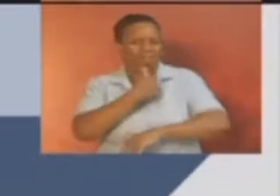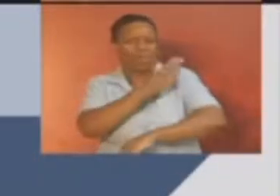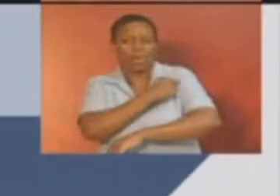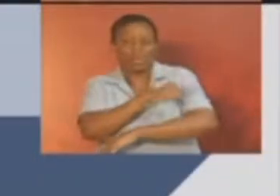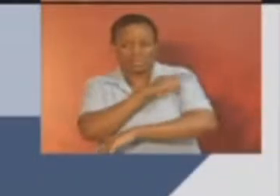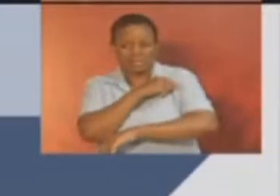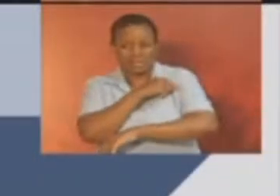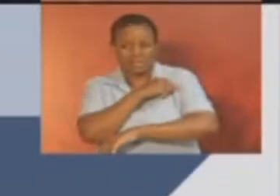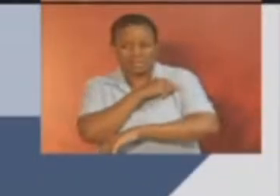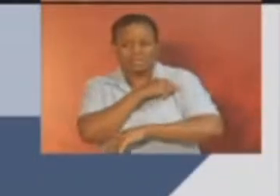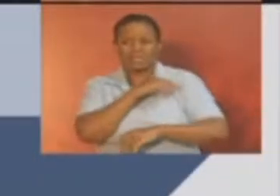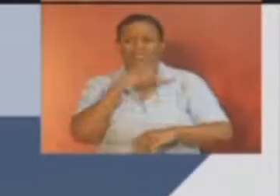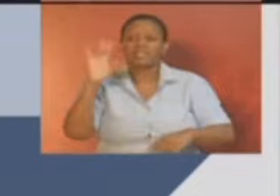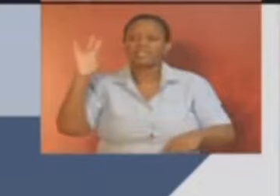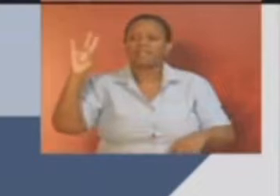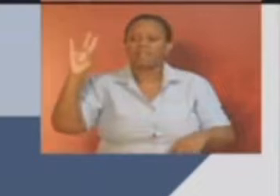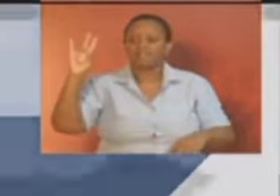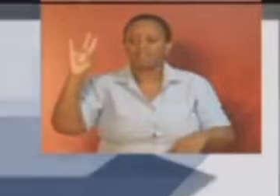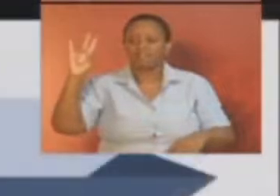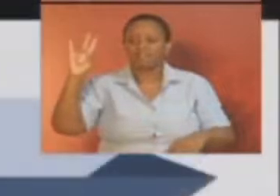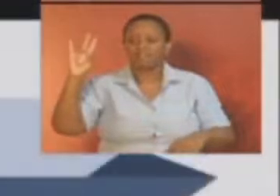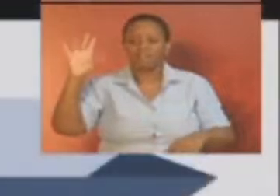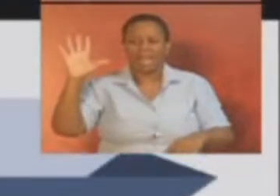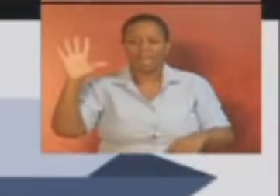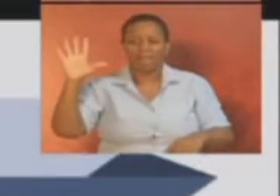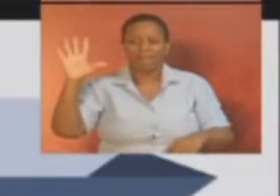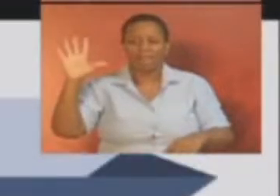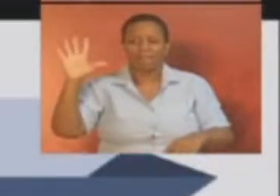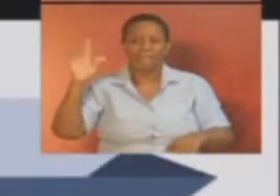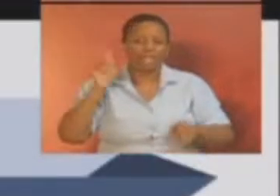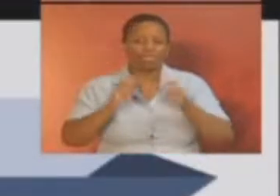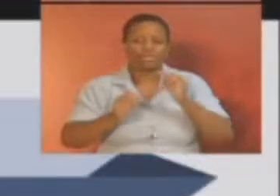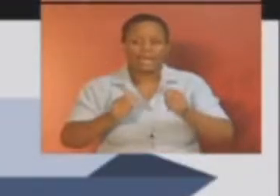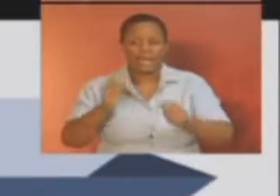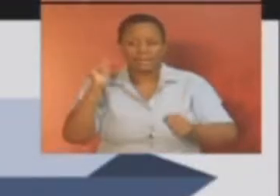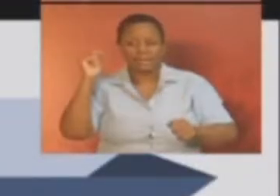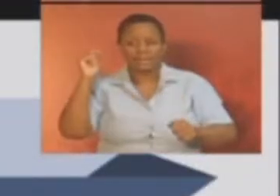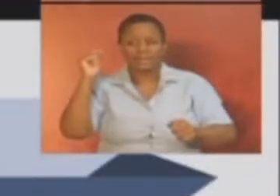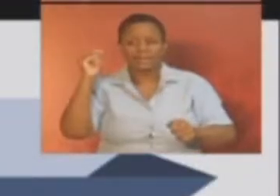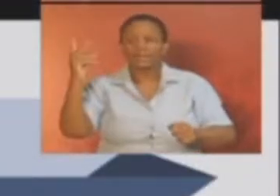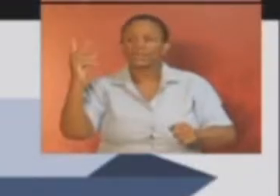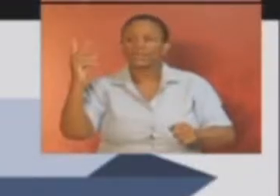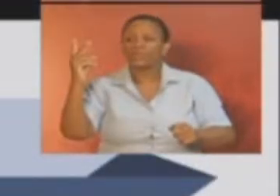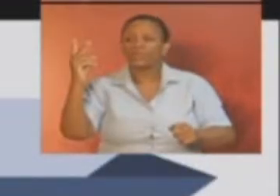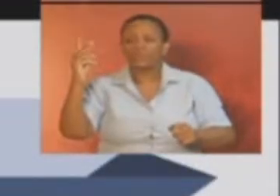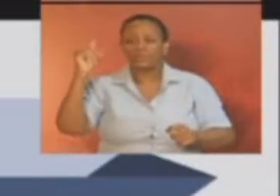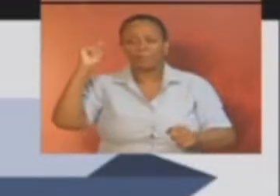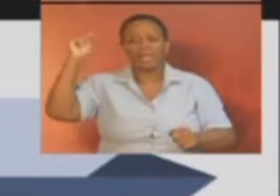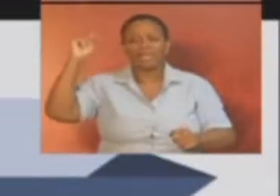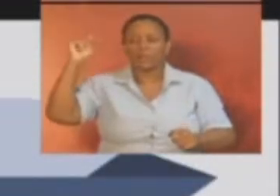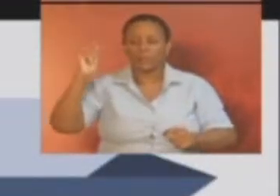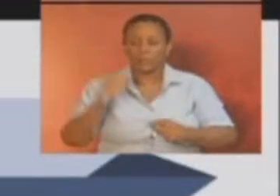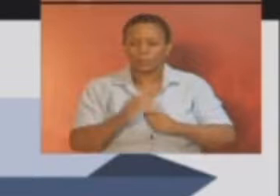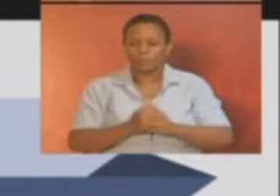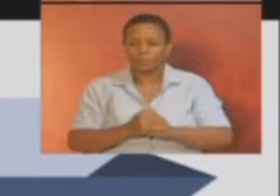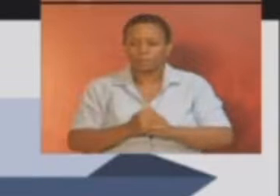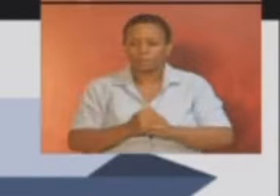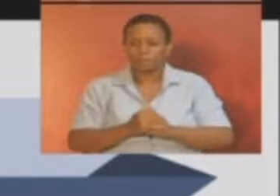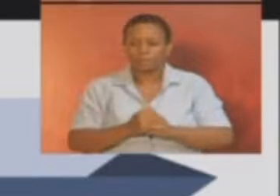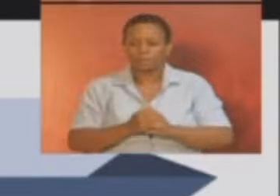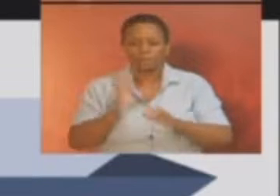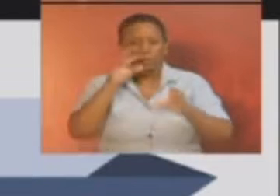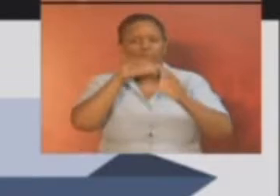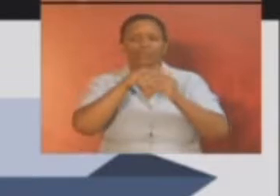Tobago, 5 in Trinidad and 2 in Tobago, inclusive of the St. Anne's Hospital, and at current, 6 of those hospitals